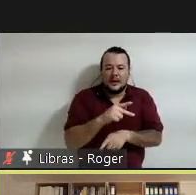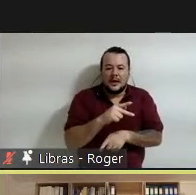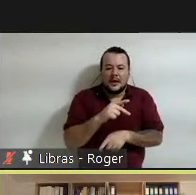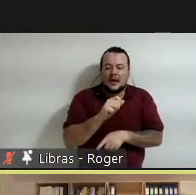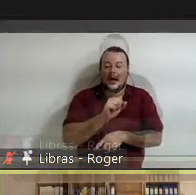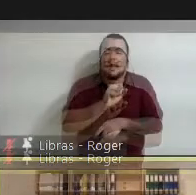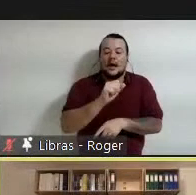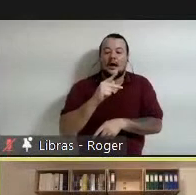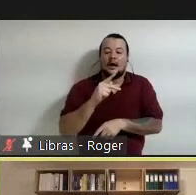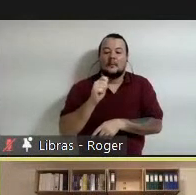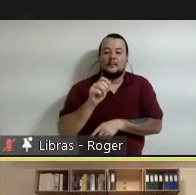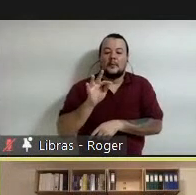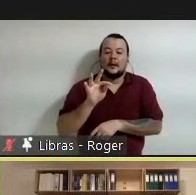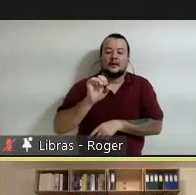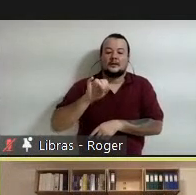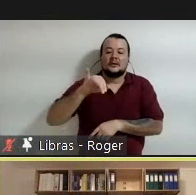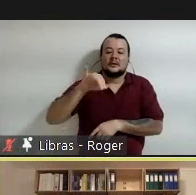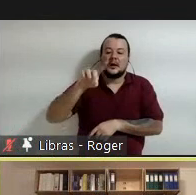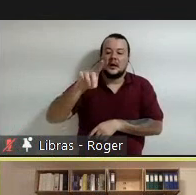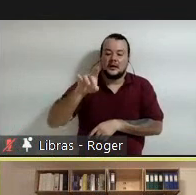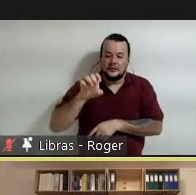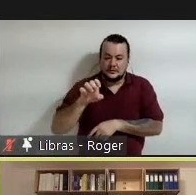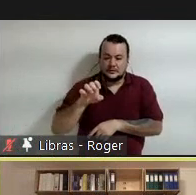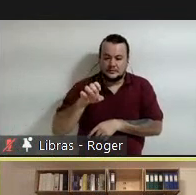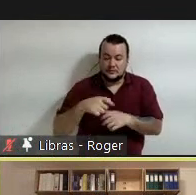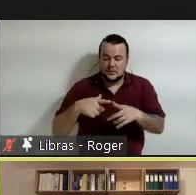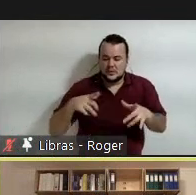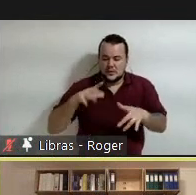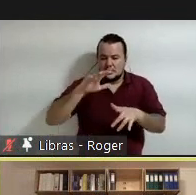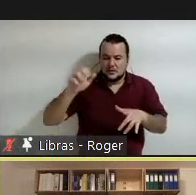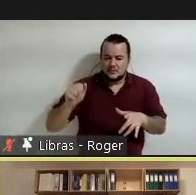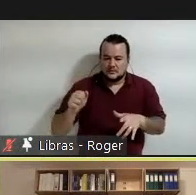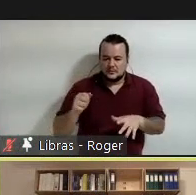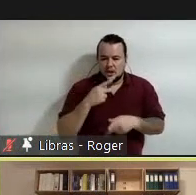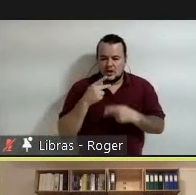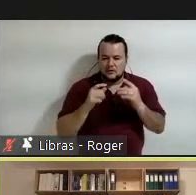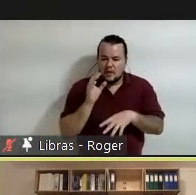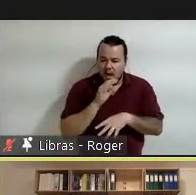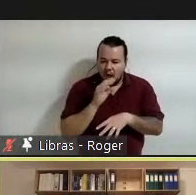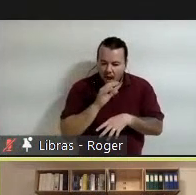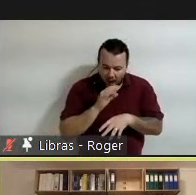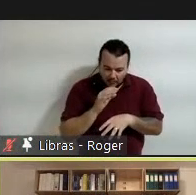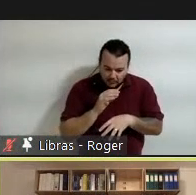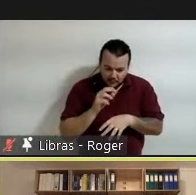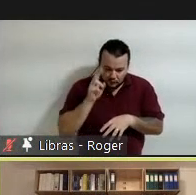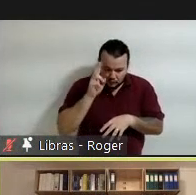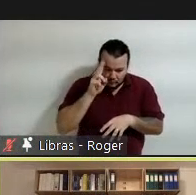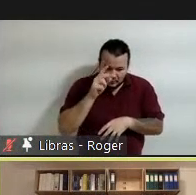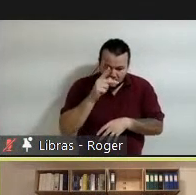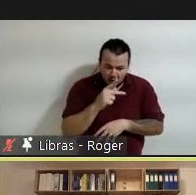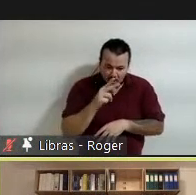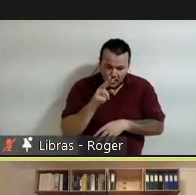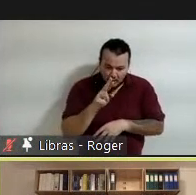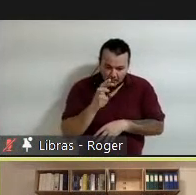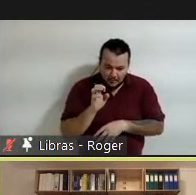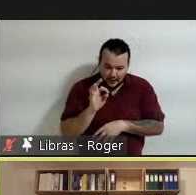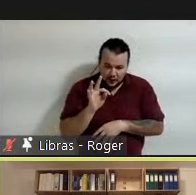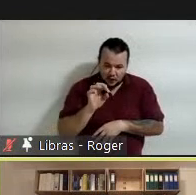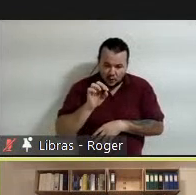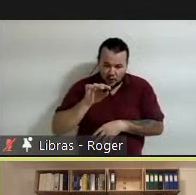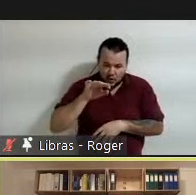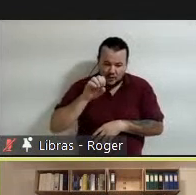I'm quickly going to look at the history of Pretoria and just the larger spatial context to help you